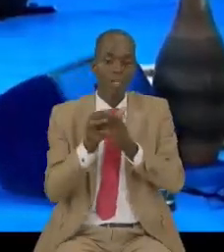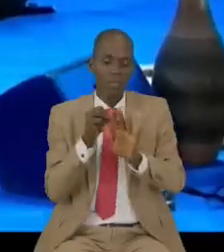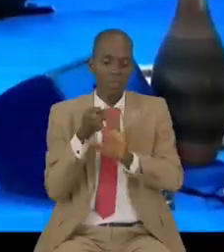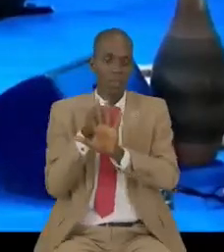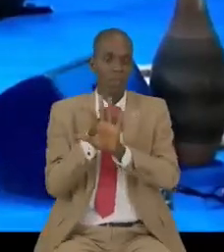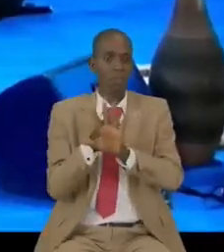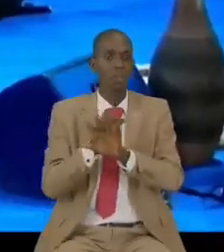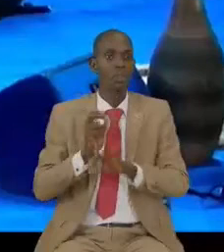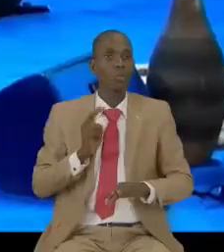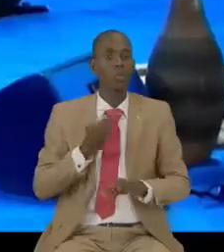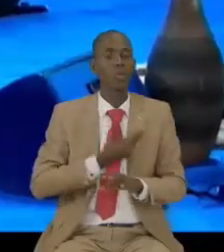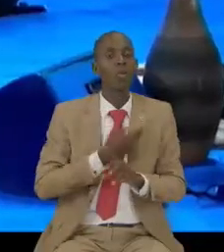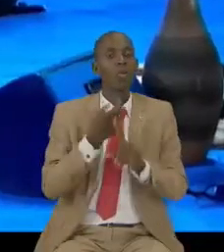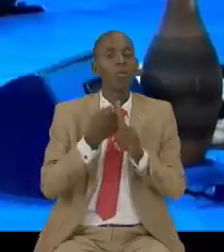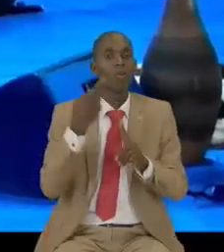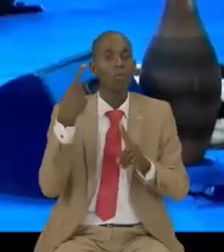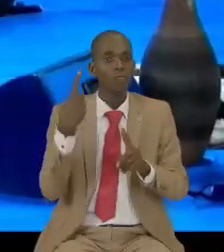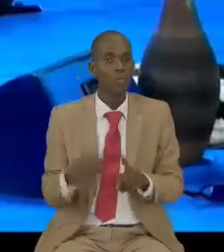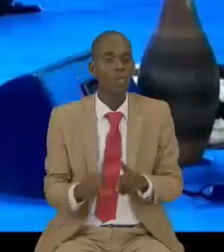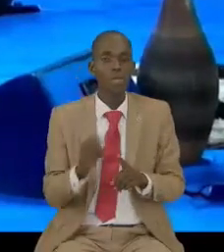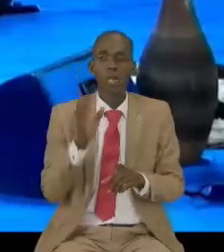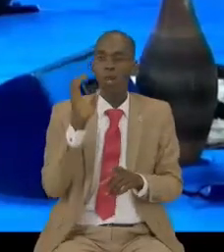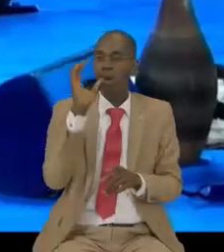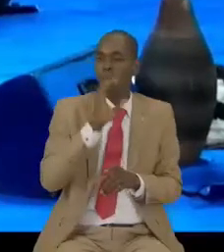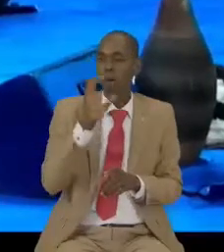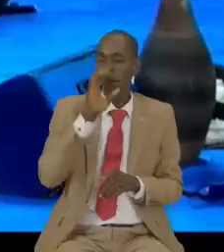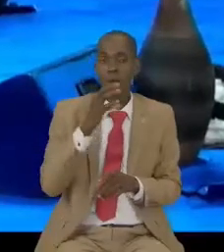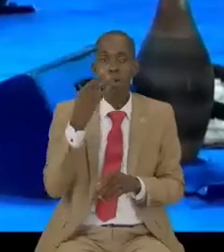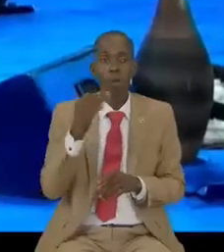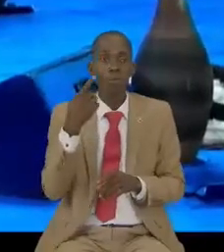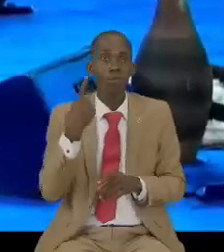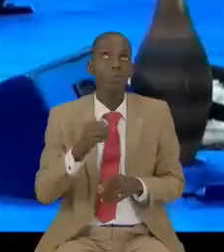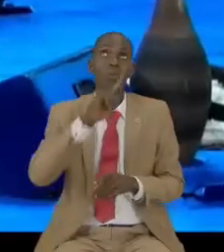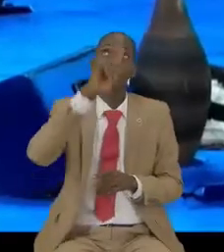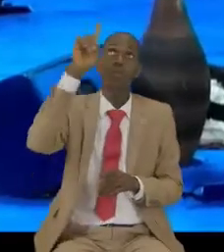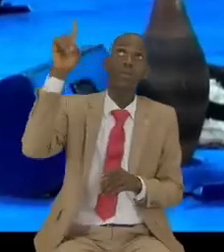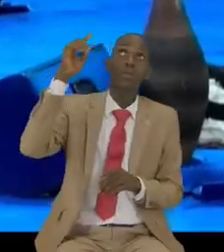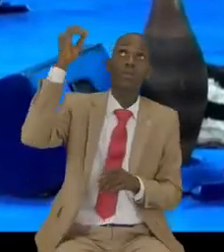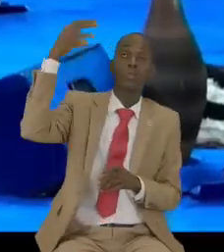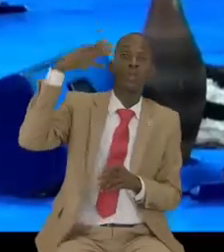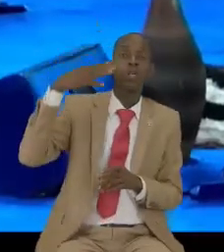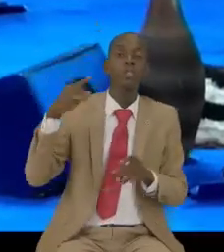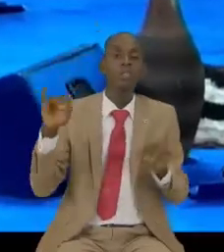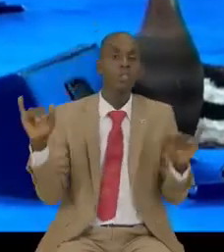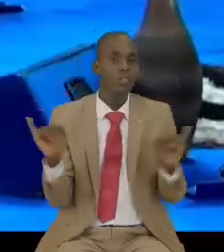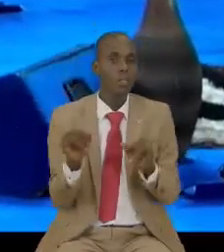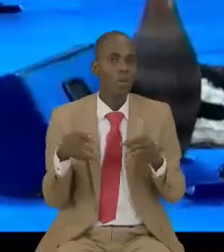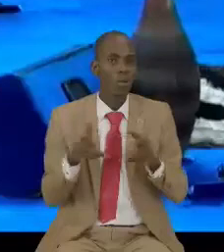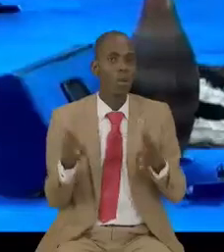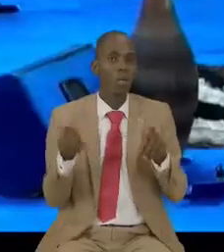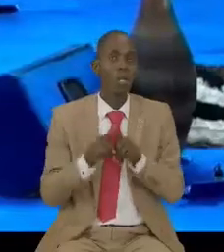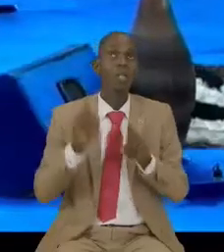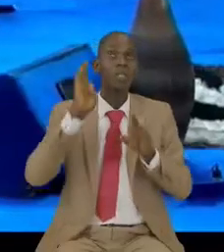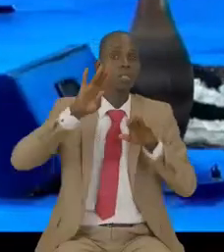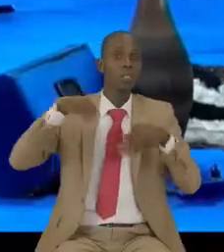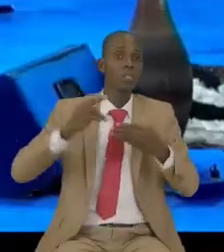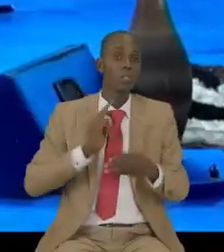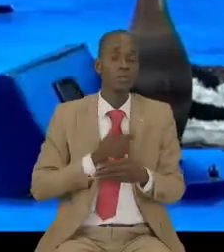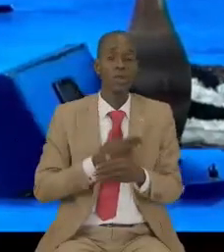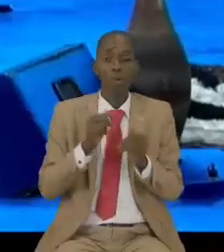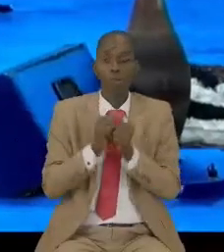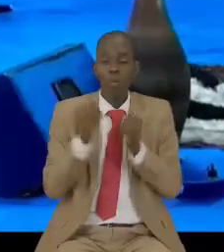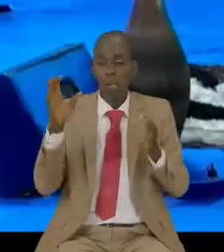from the heat of the sun, the same way as he gives us, everyone without exception,